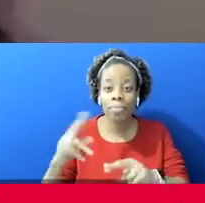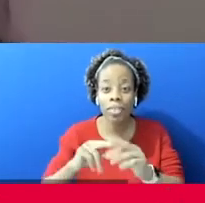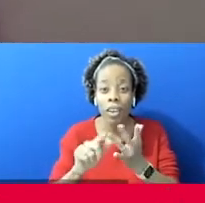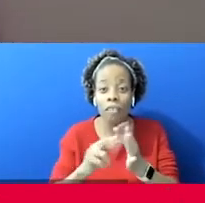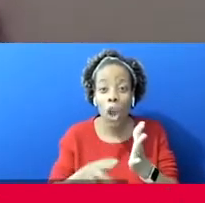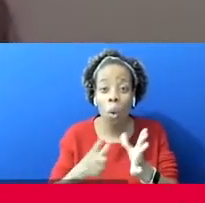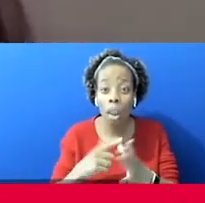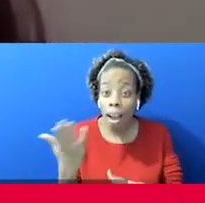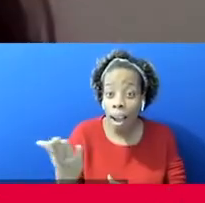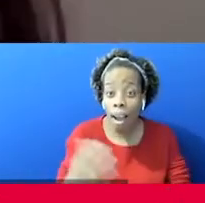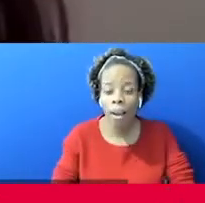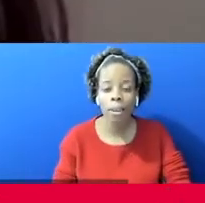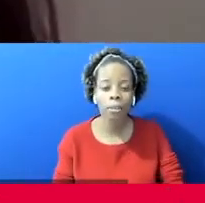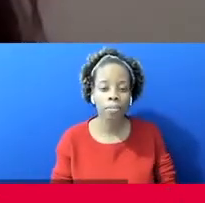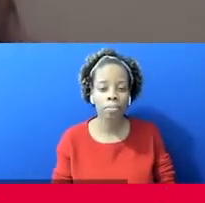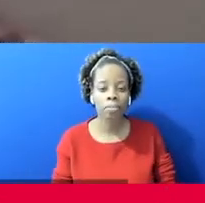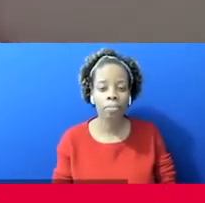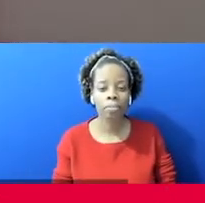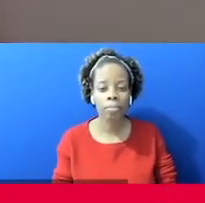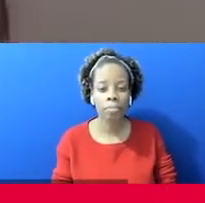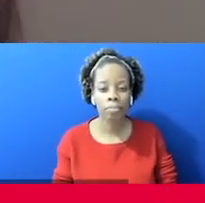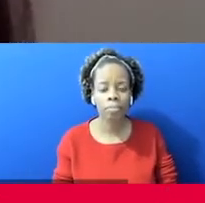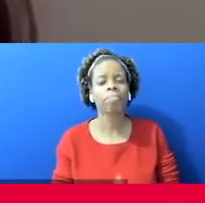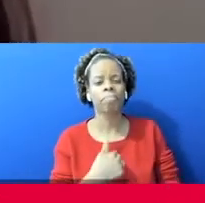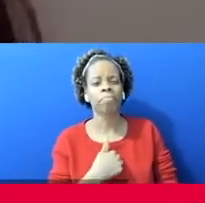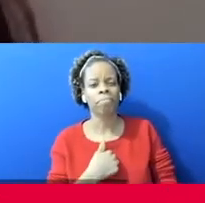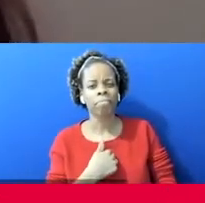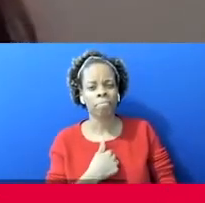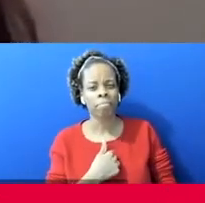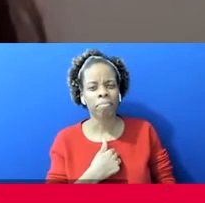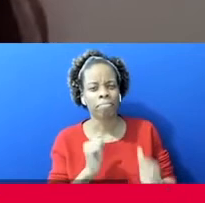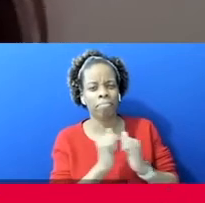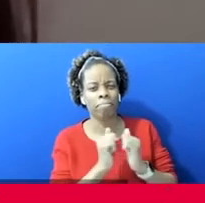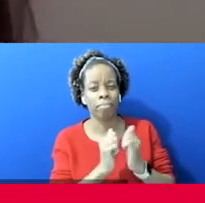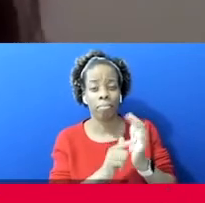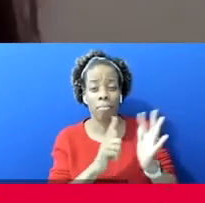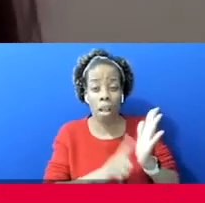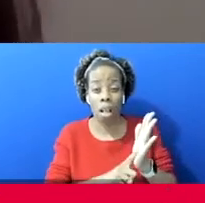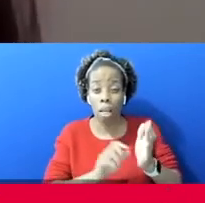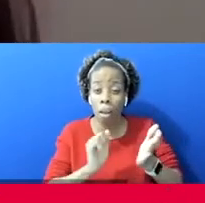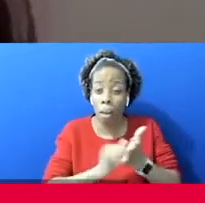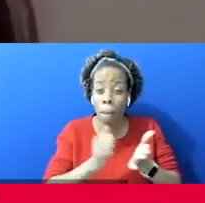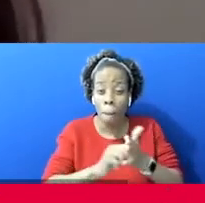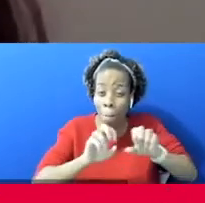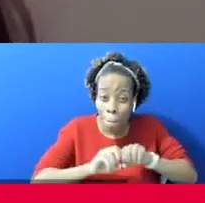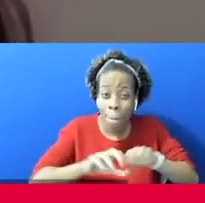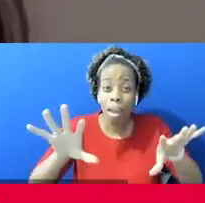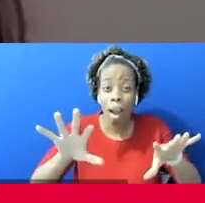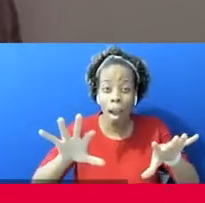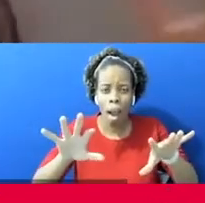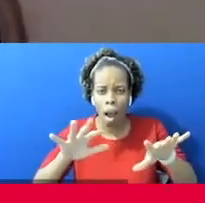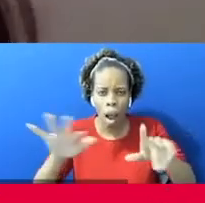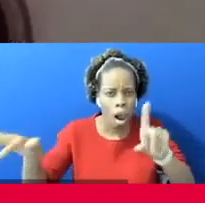Fiona, is that your hand up? Yeah, just to go off what Mel was saying, like, absolutely, I think PR campaigns against universities are just, I